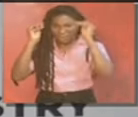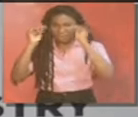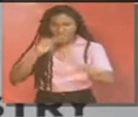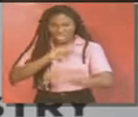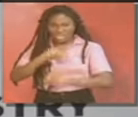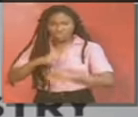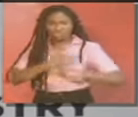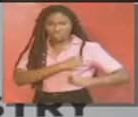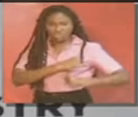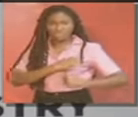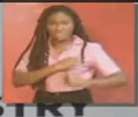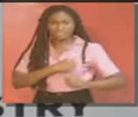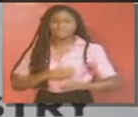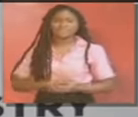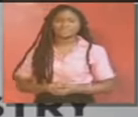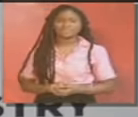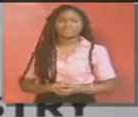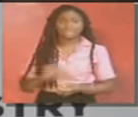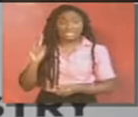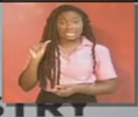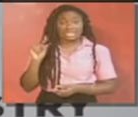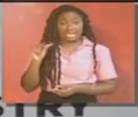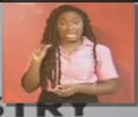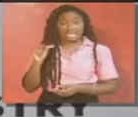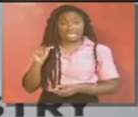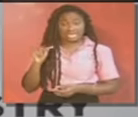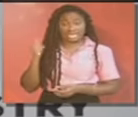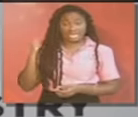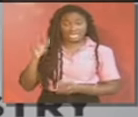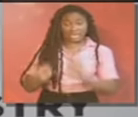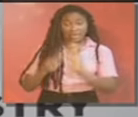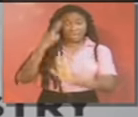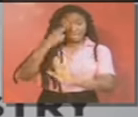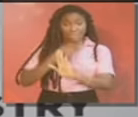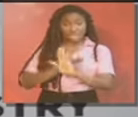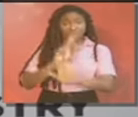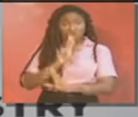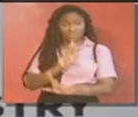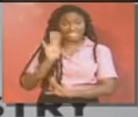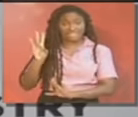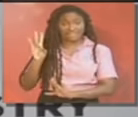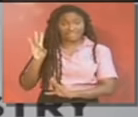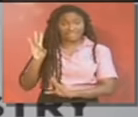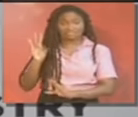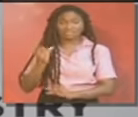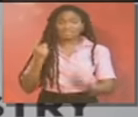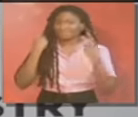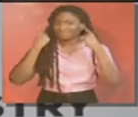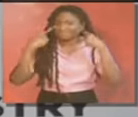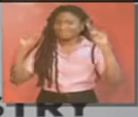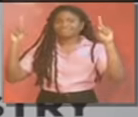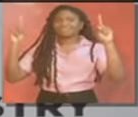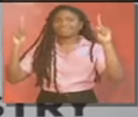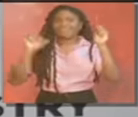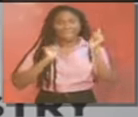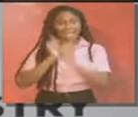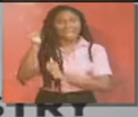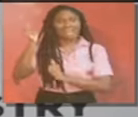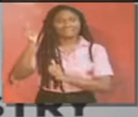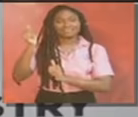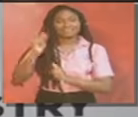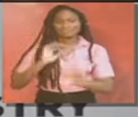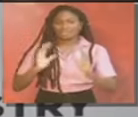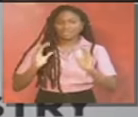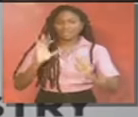a successful exercise on Saturday evening, which was March 27th, in which there was a return of